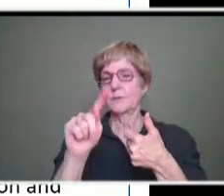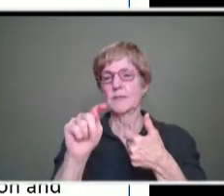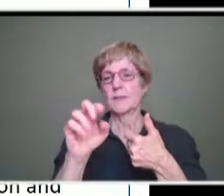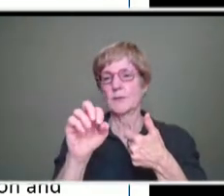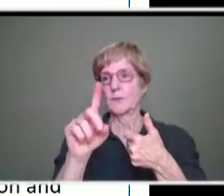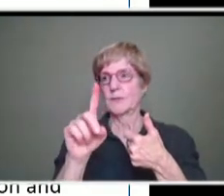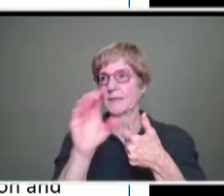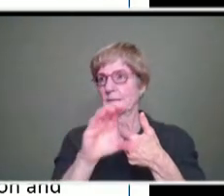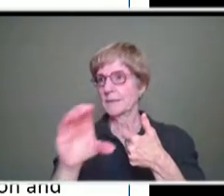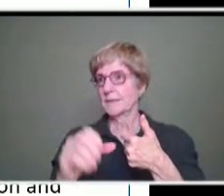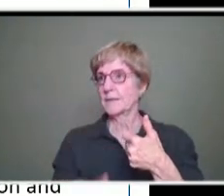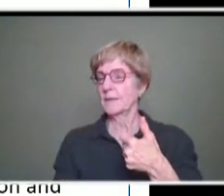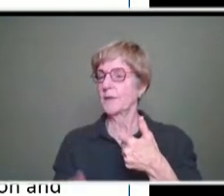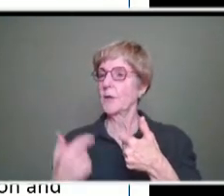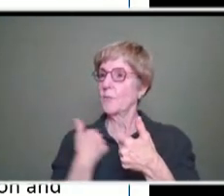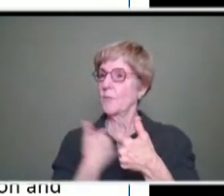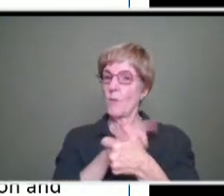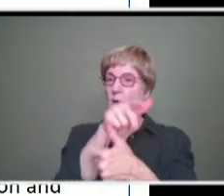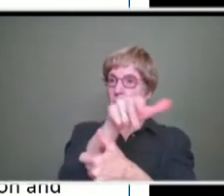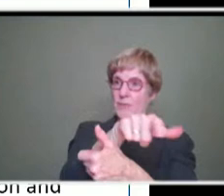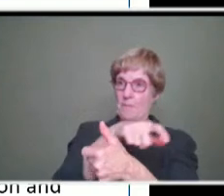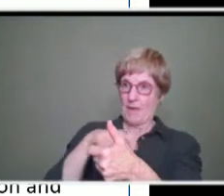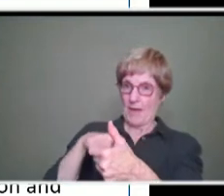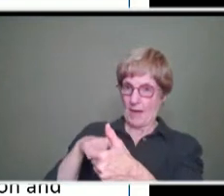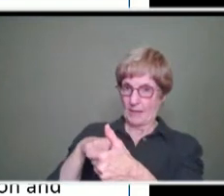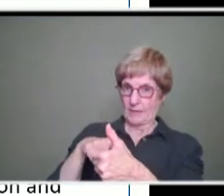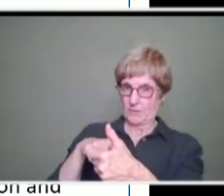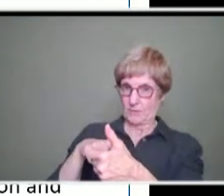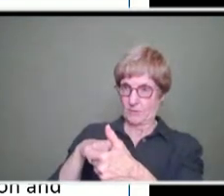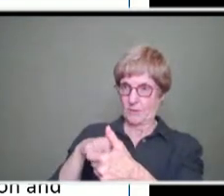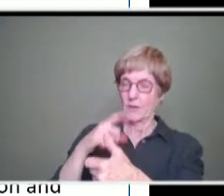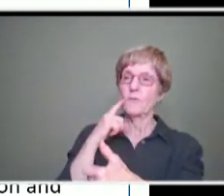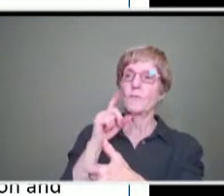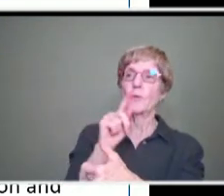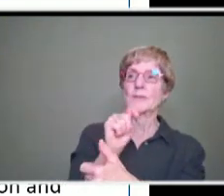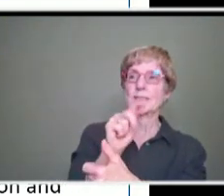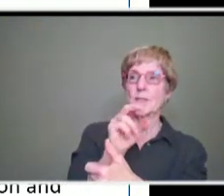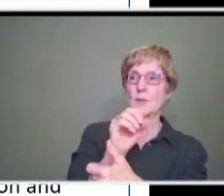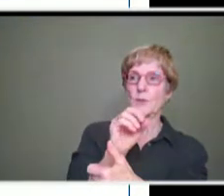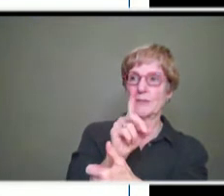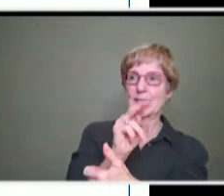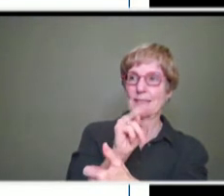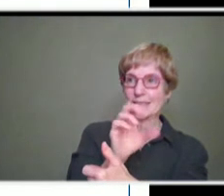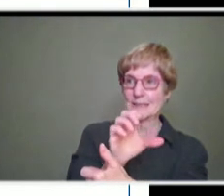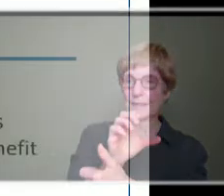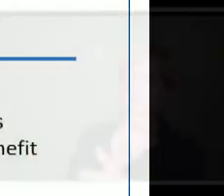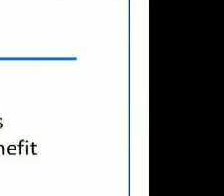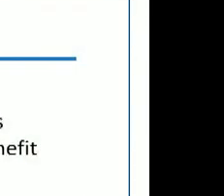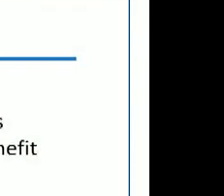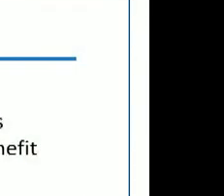and we're seeking alignment of the back portion of the petitioner's site the todnc and todcc